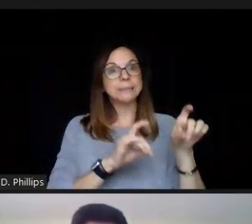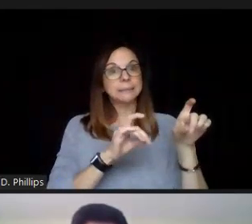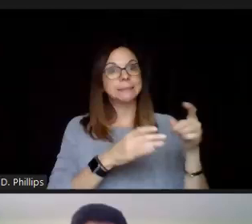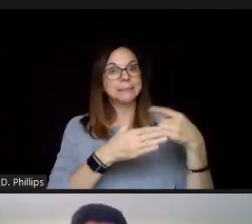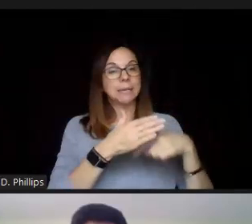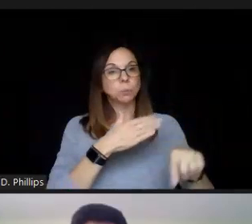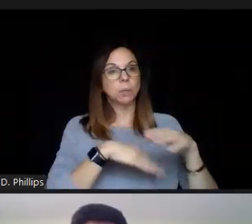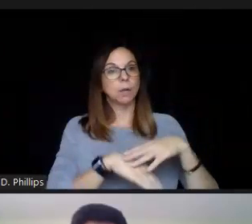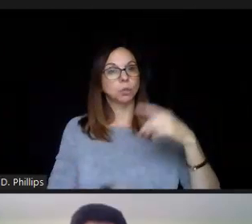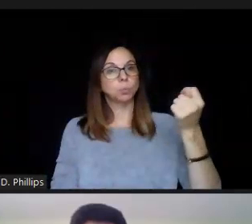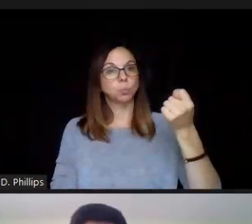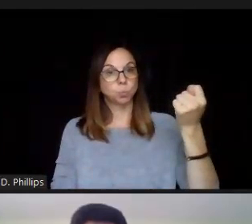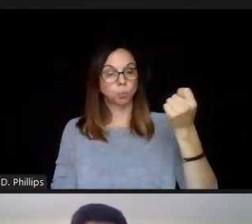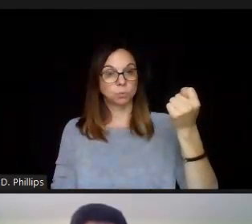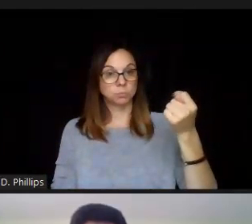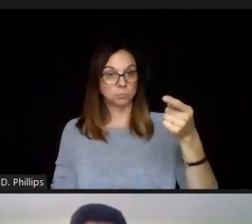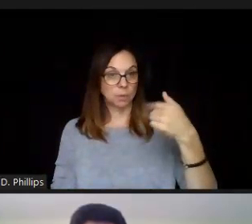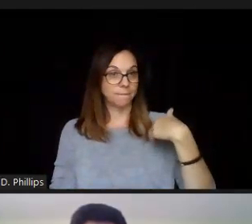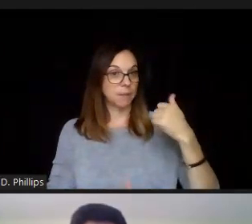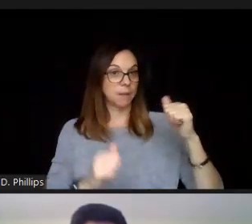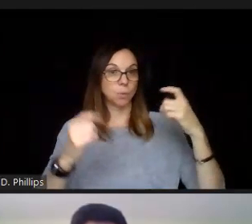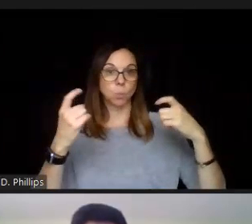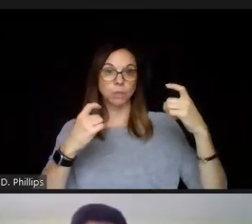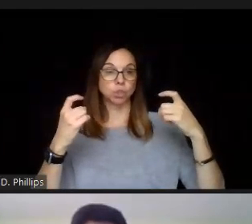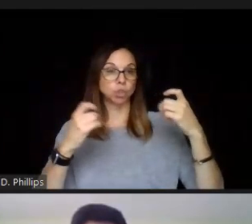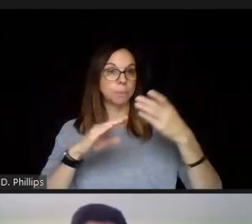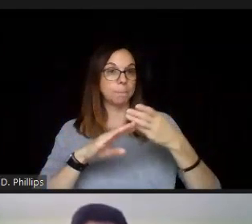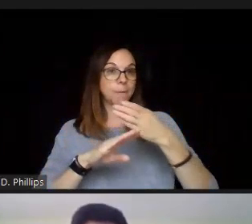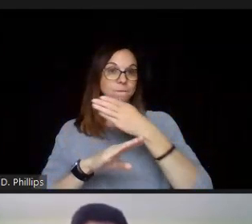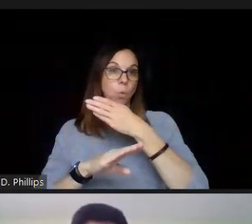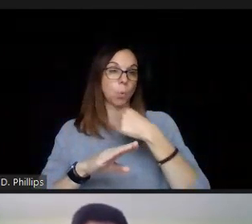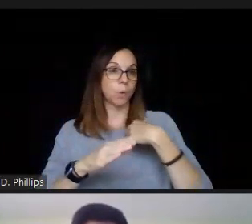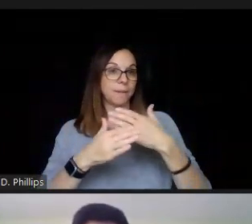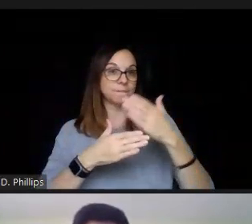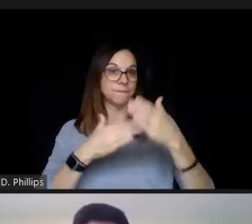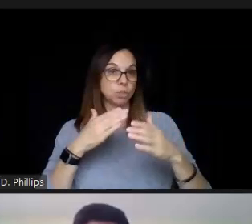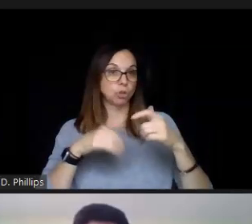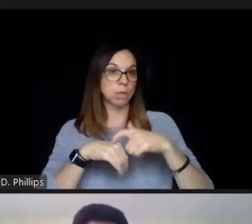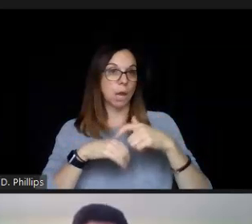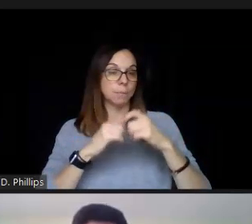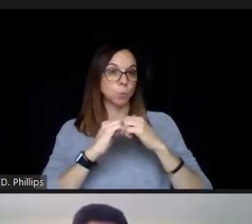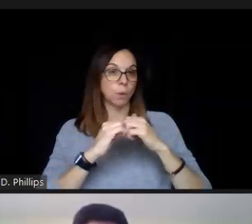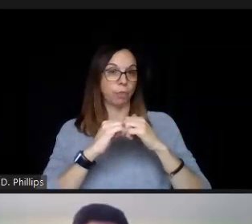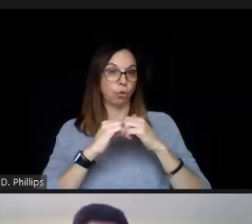on Tuesday. All right, does anybody have any questions before we end our time together?